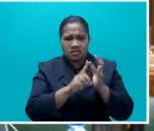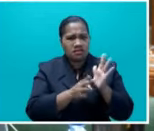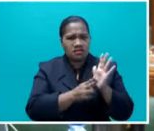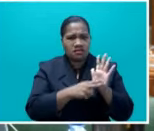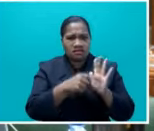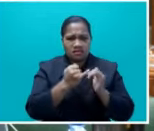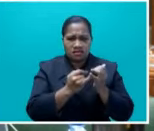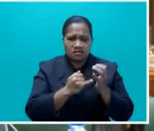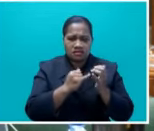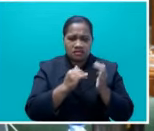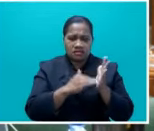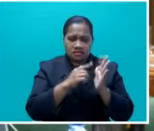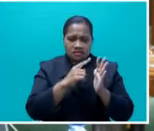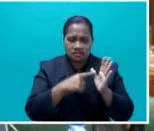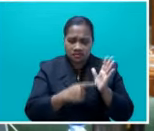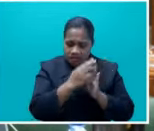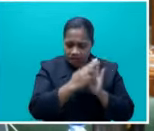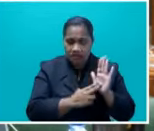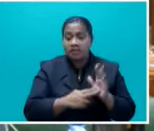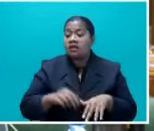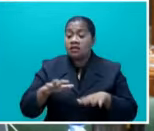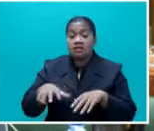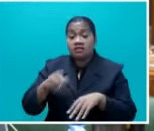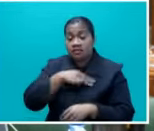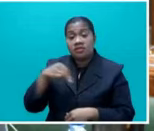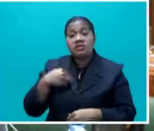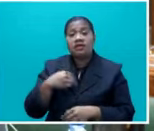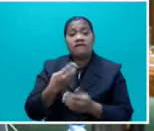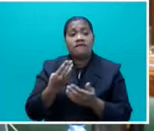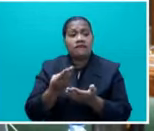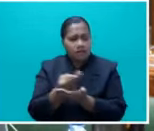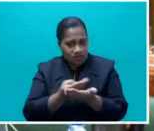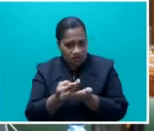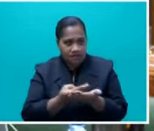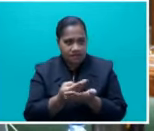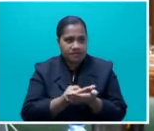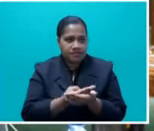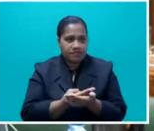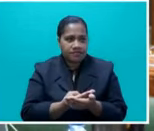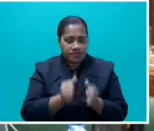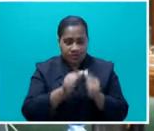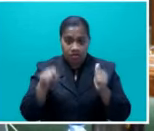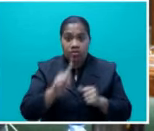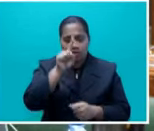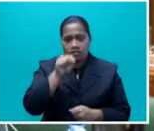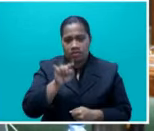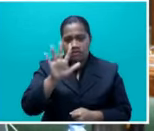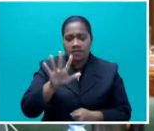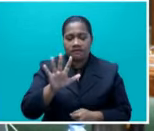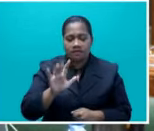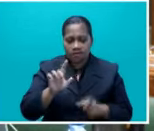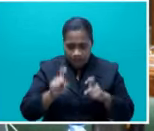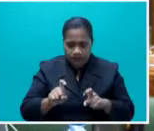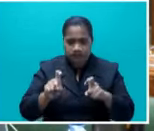Foreign Minister of Marshall Islands, his famous statement in COP was 1.5 to stay alive. Because if